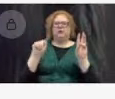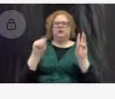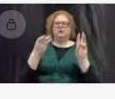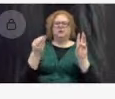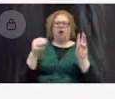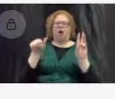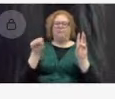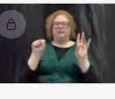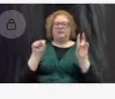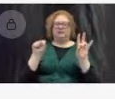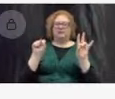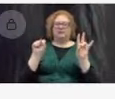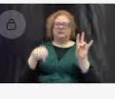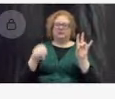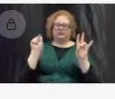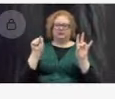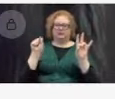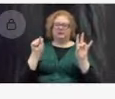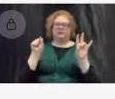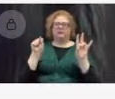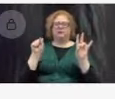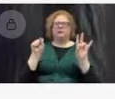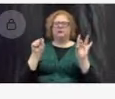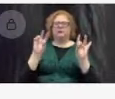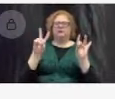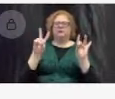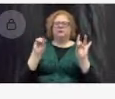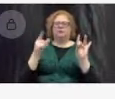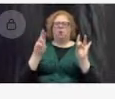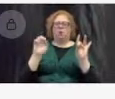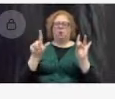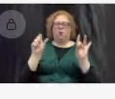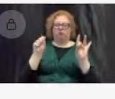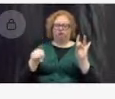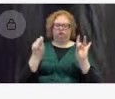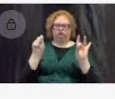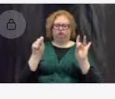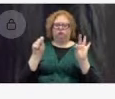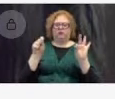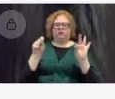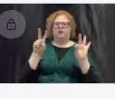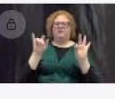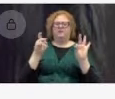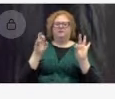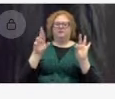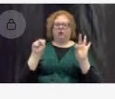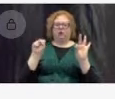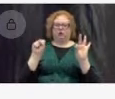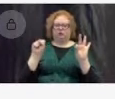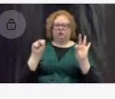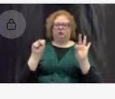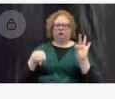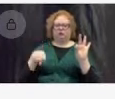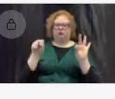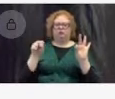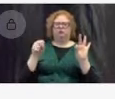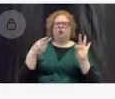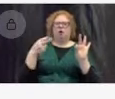Thomas, Yes. Vogel, Yes. Vickers, Yes.